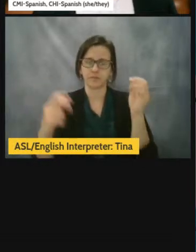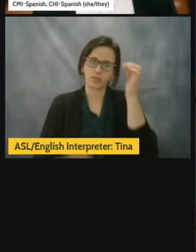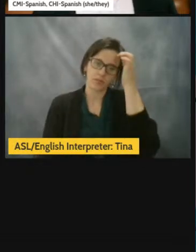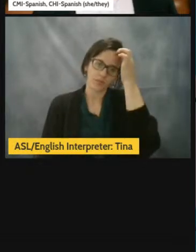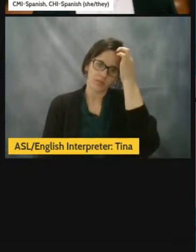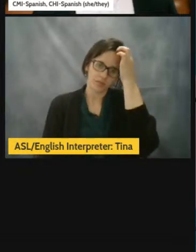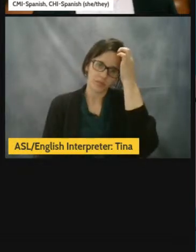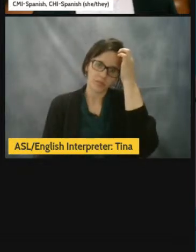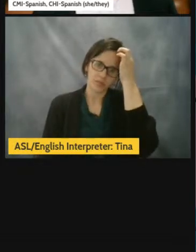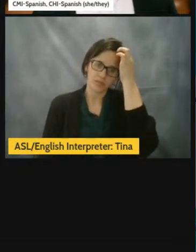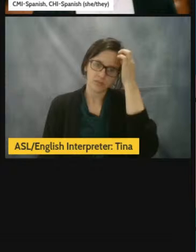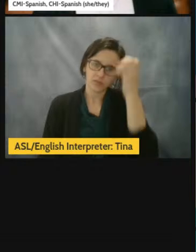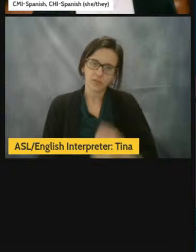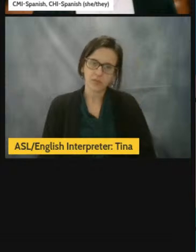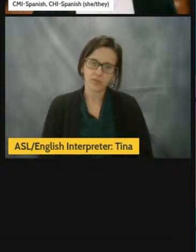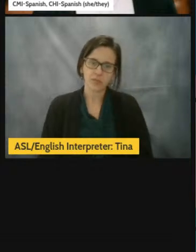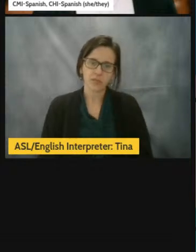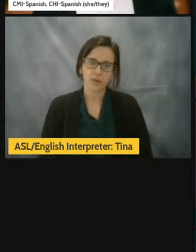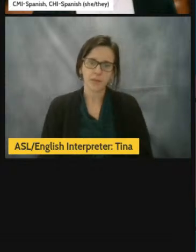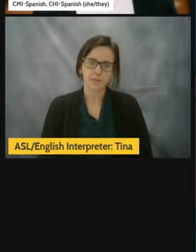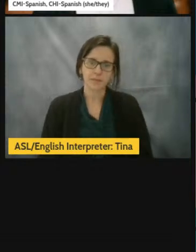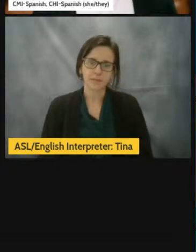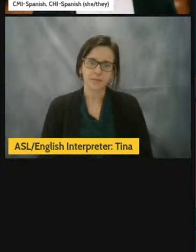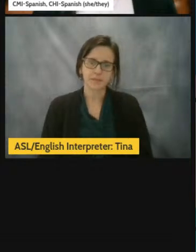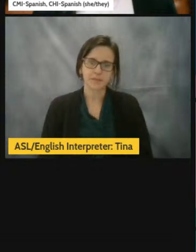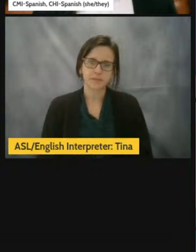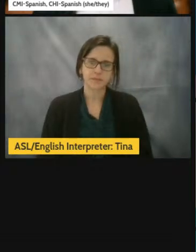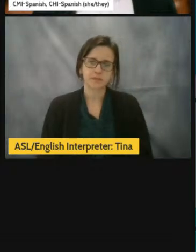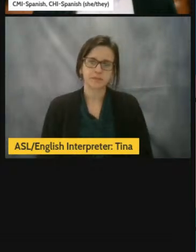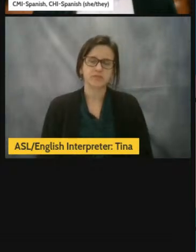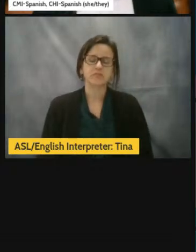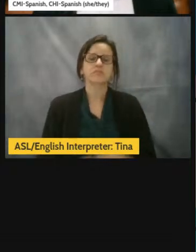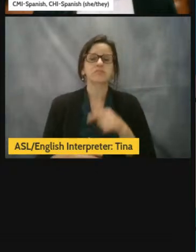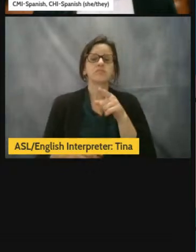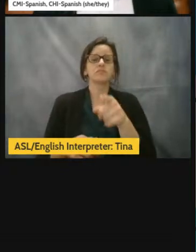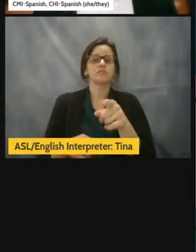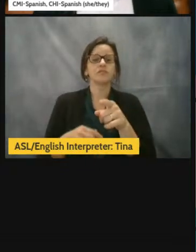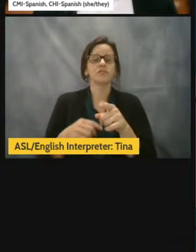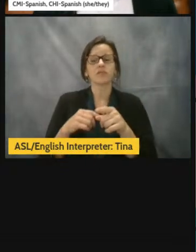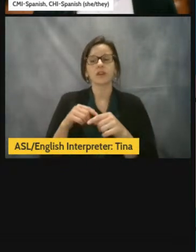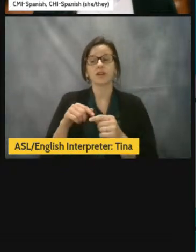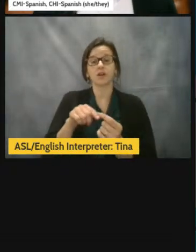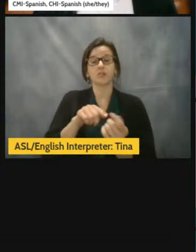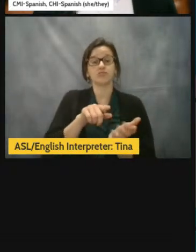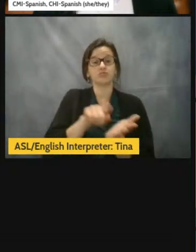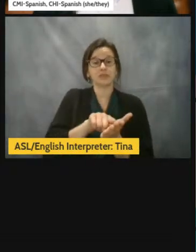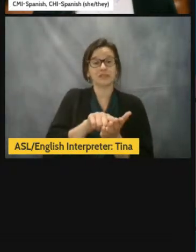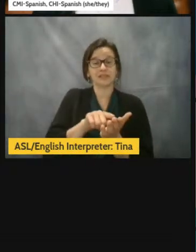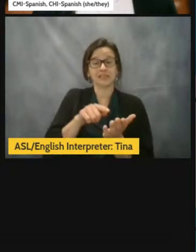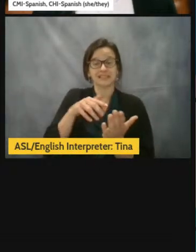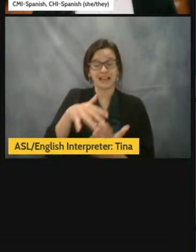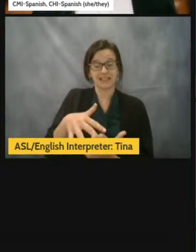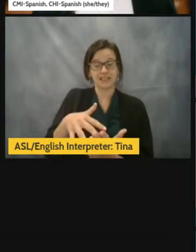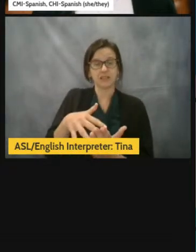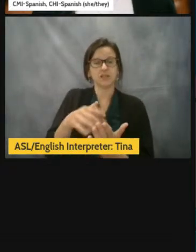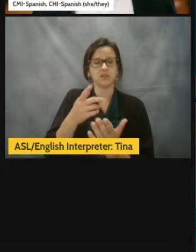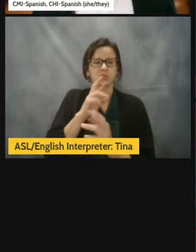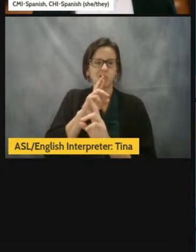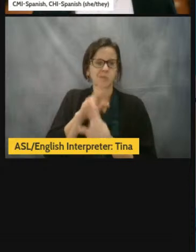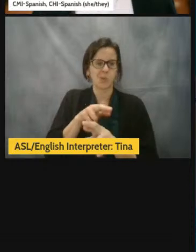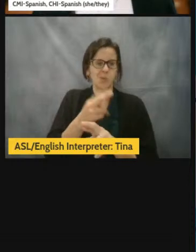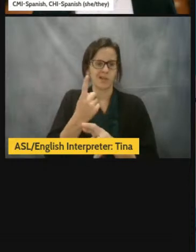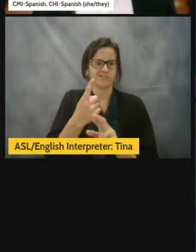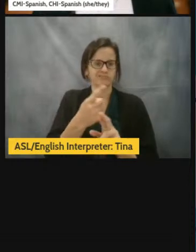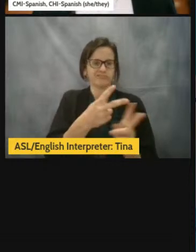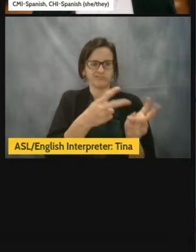of the studies, one of the reports cited at the bottom of the slide. Research has begun